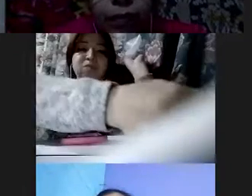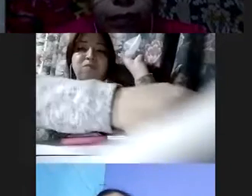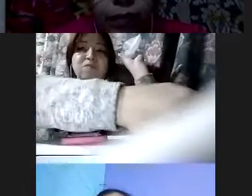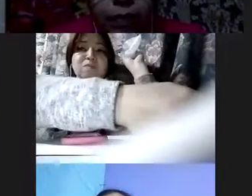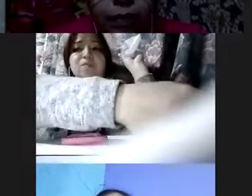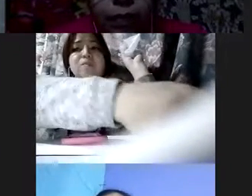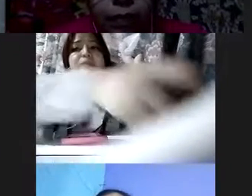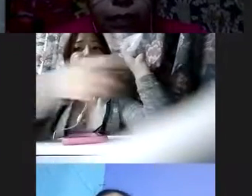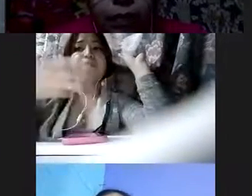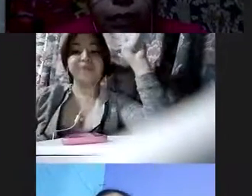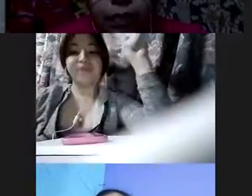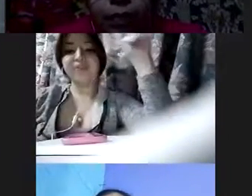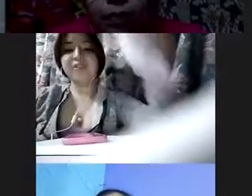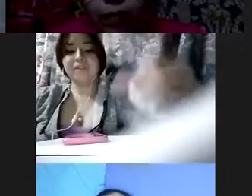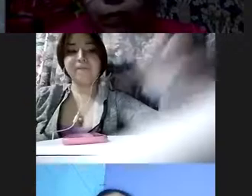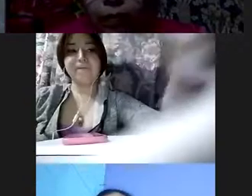Weekly. Weekly.